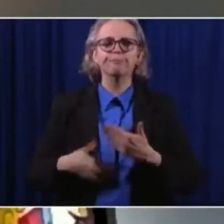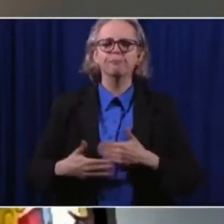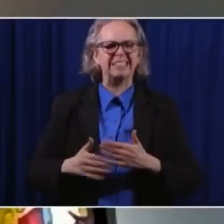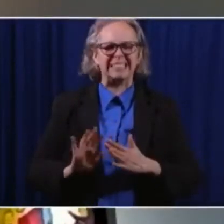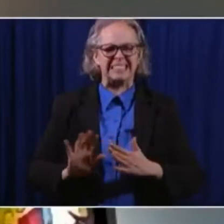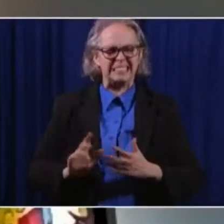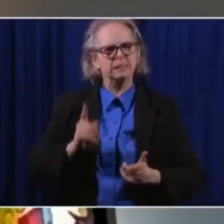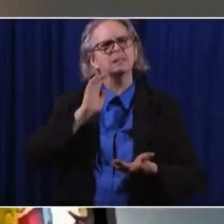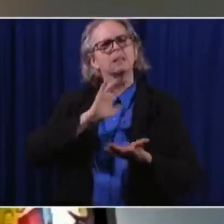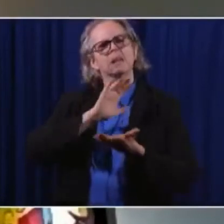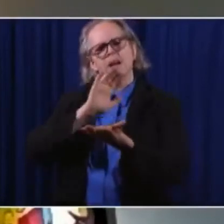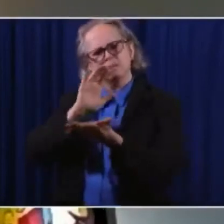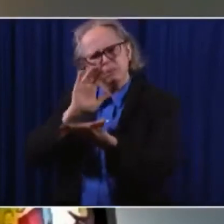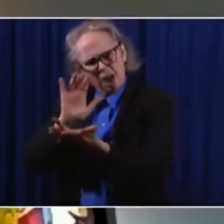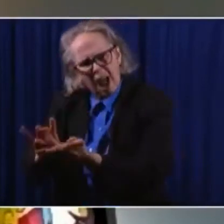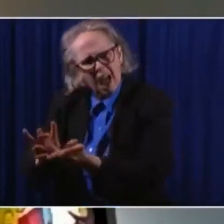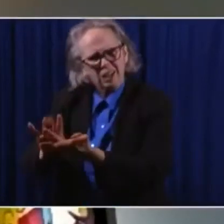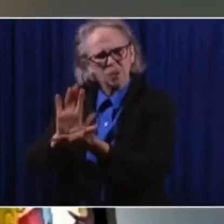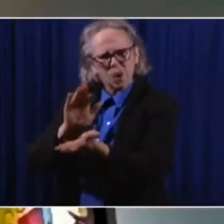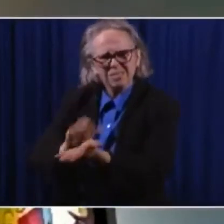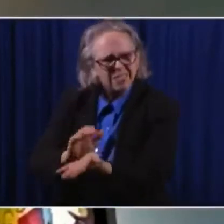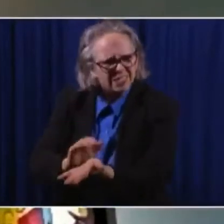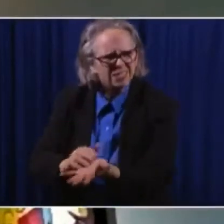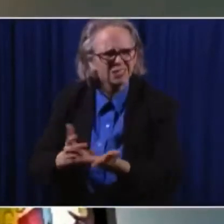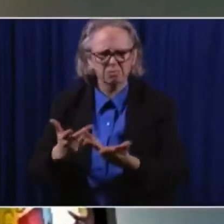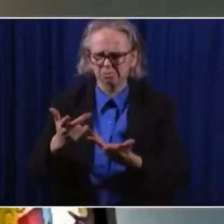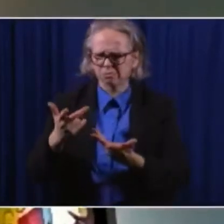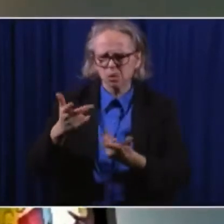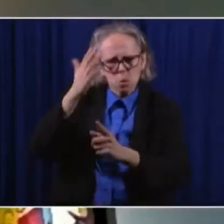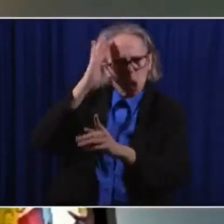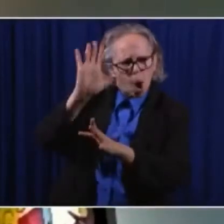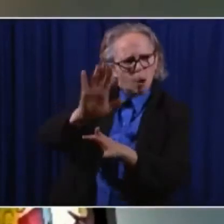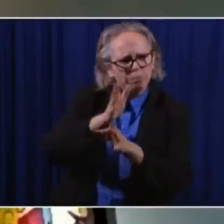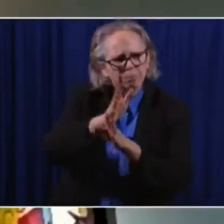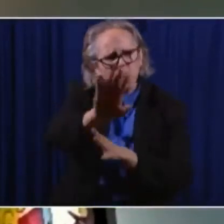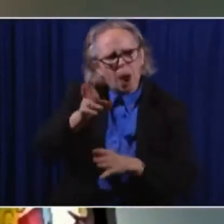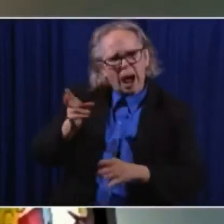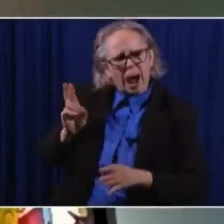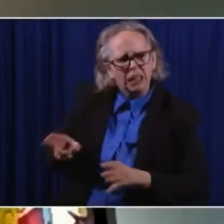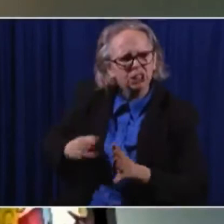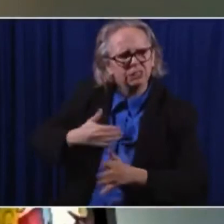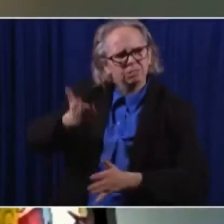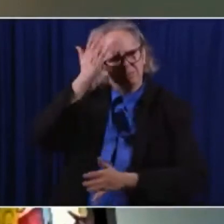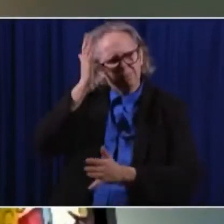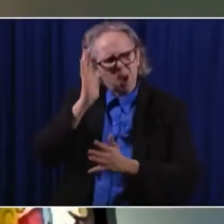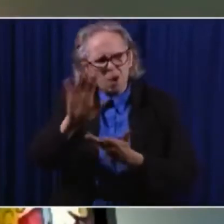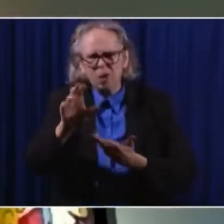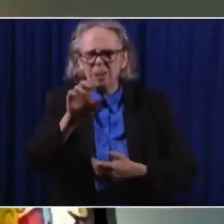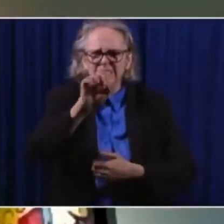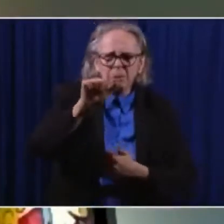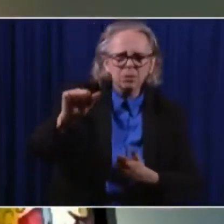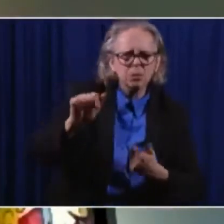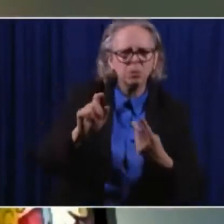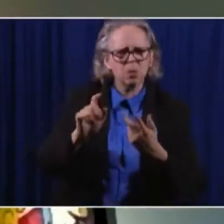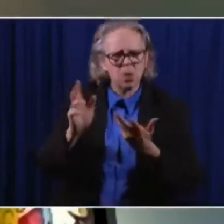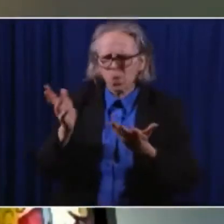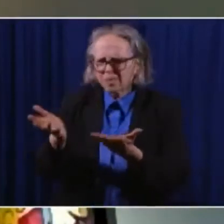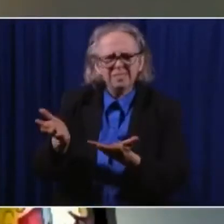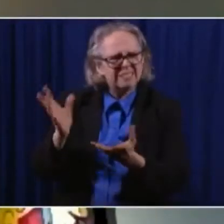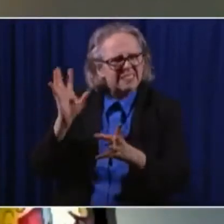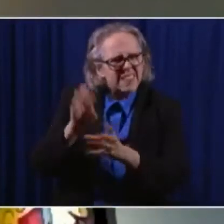addiction or mental illness in the past. Invite these family members, these friends into our inner circle, into our bubble, to help them